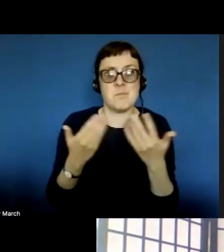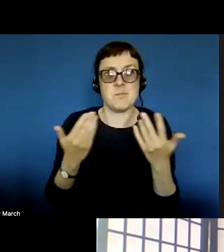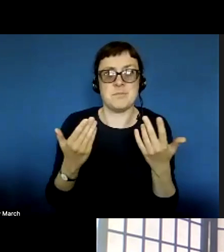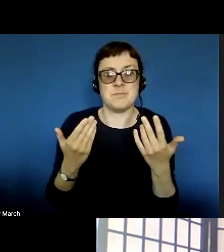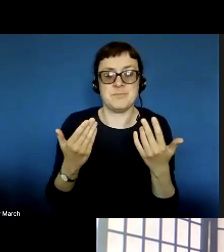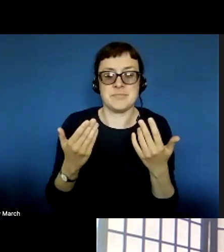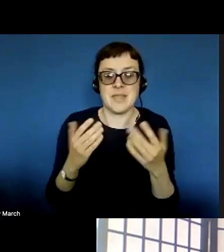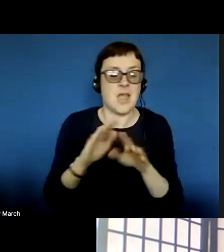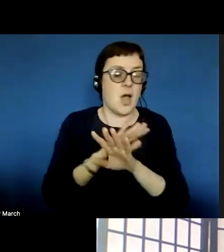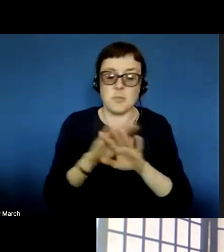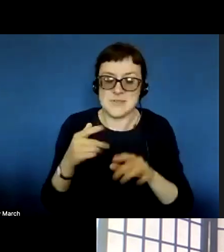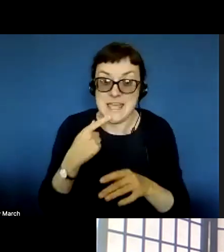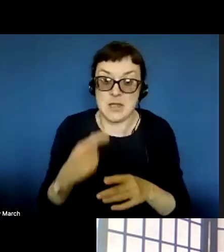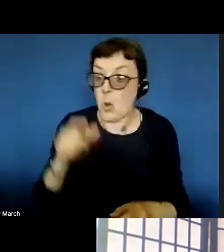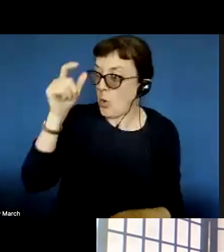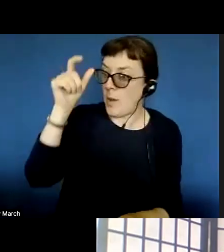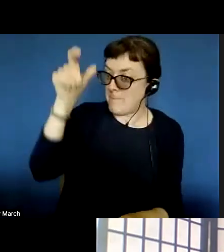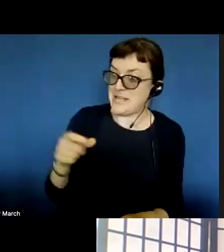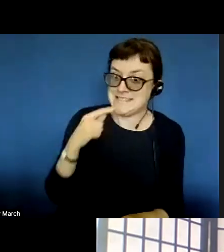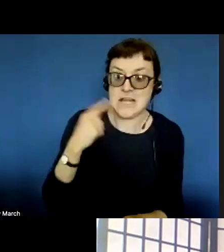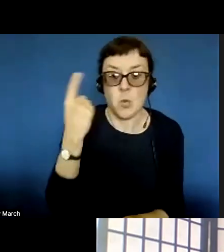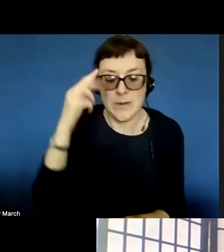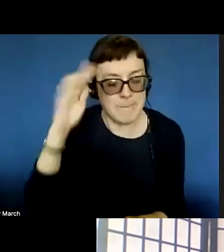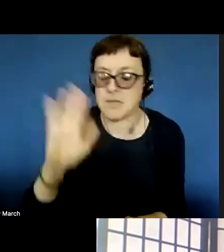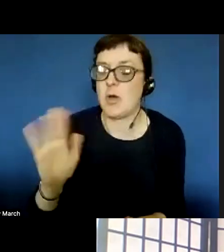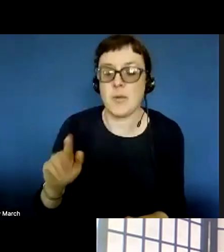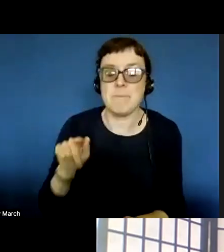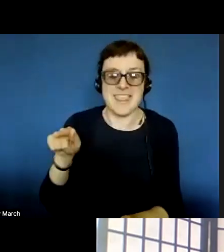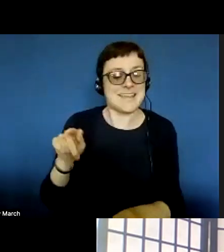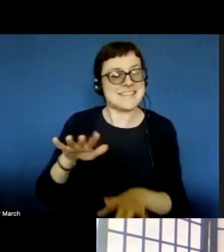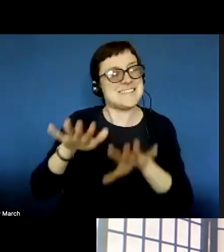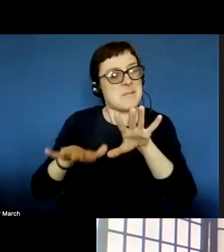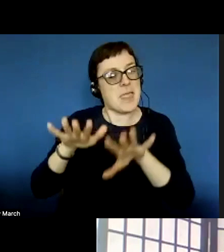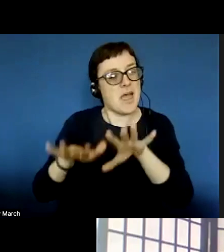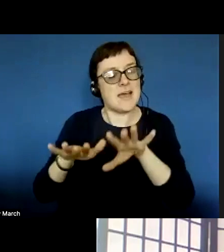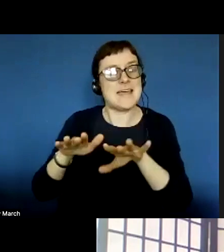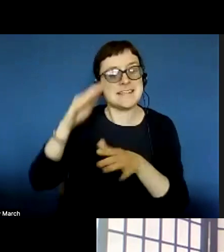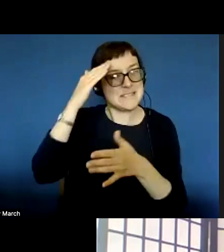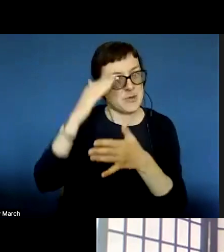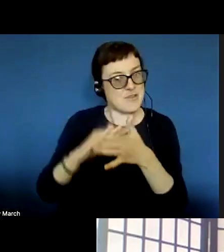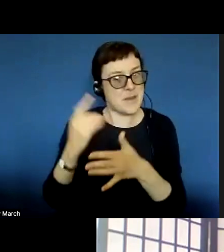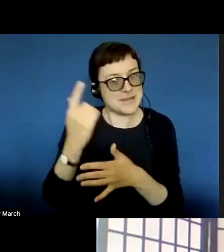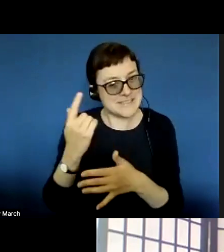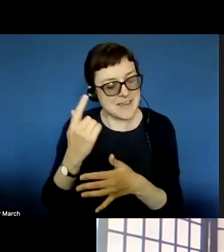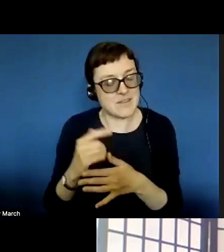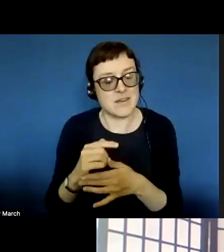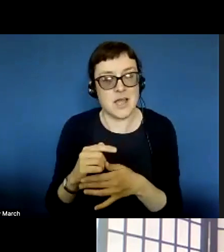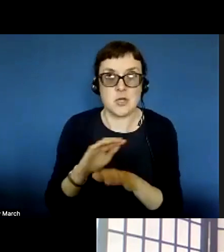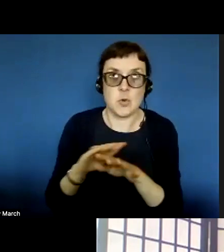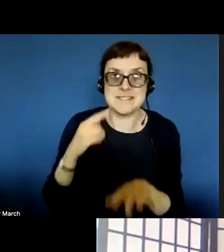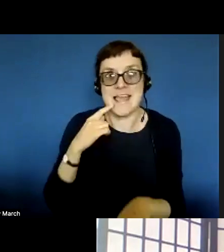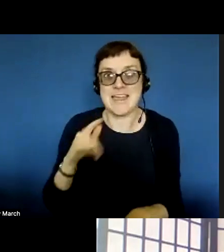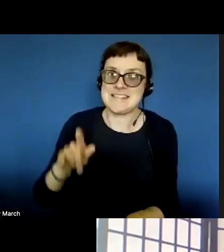any confidentiality, that I think that mirrored their experience. Mm-hmm. So they weren't sort of doing it to be like